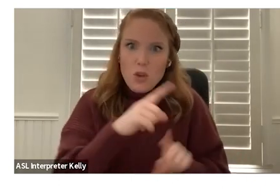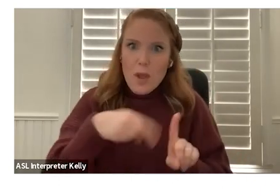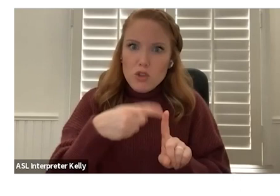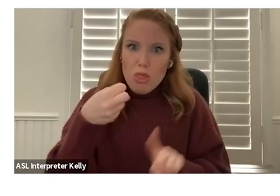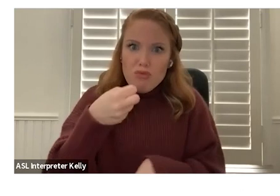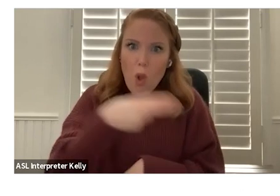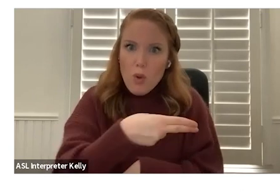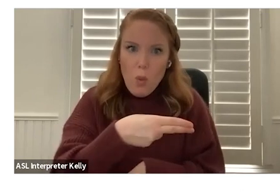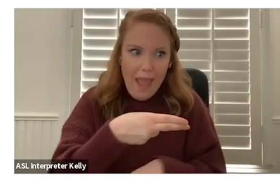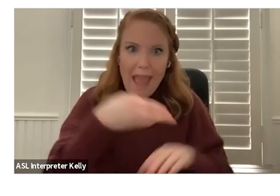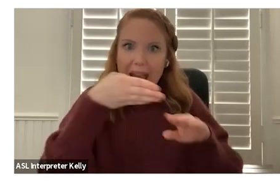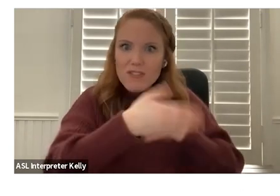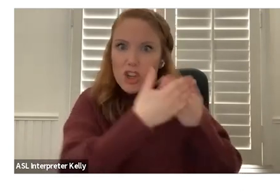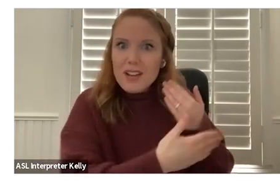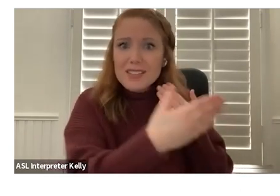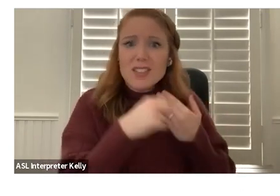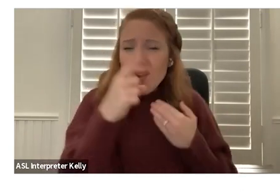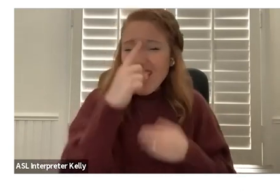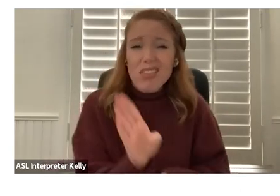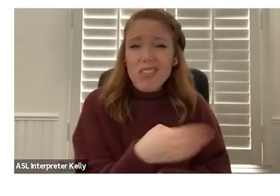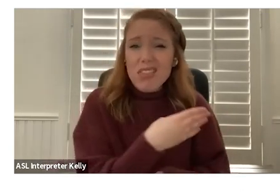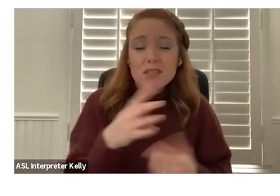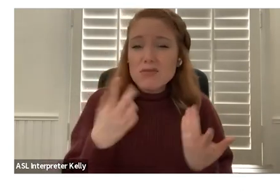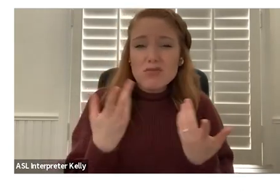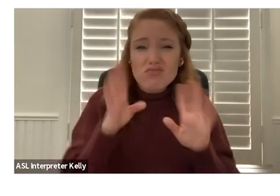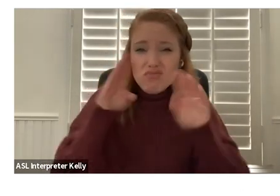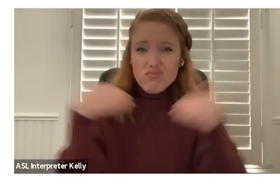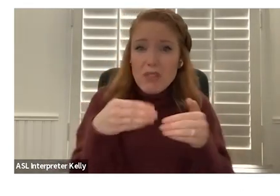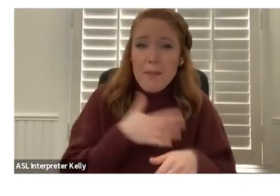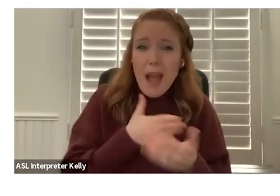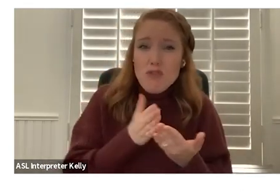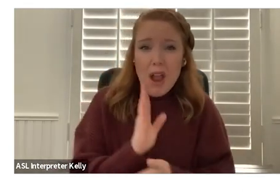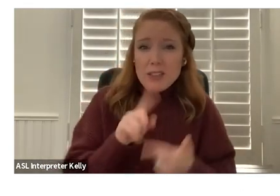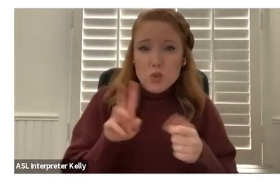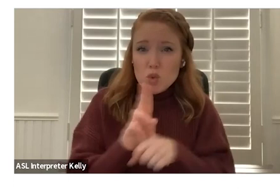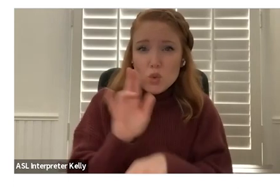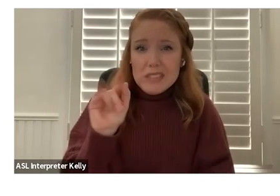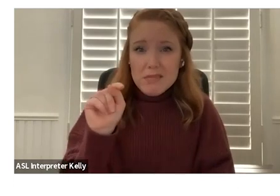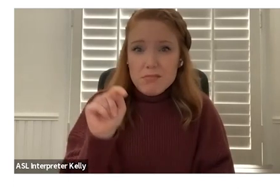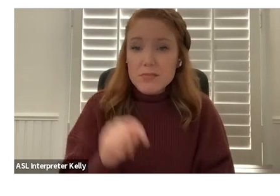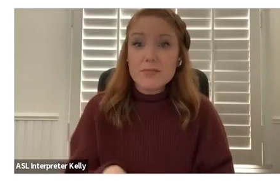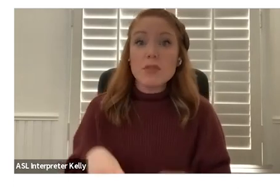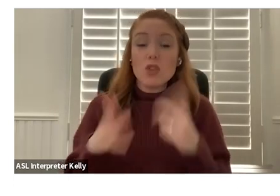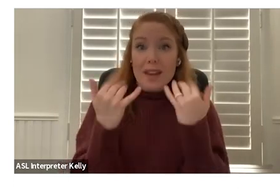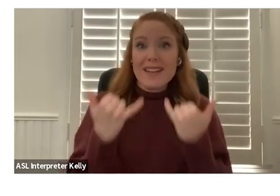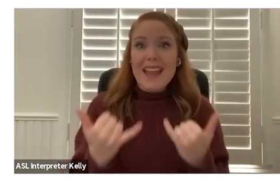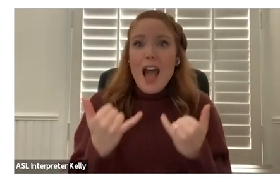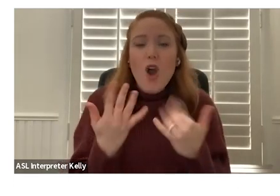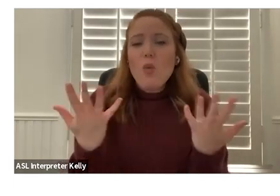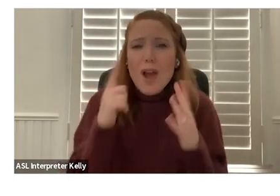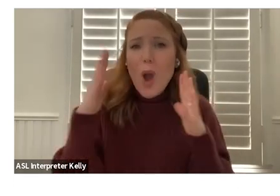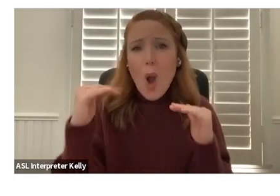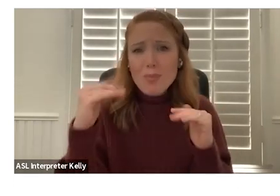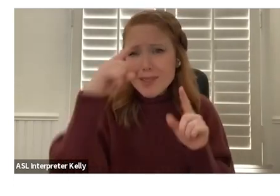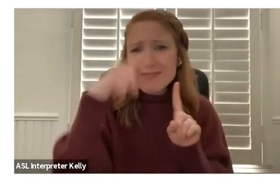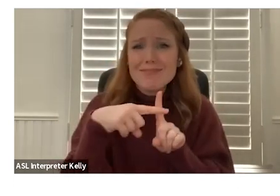declared that yes, colonialism caused climate change. We know that Orientalism mandated colonialism, that colonialism gave us a